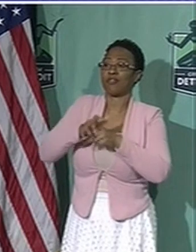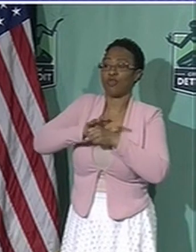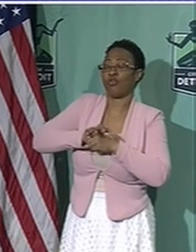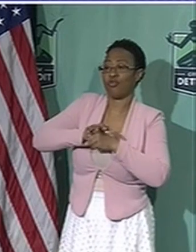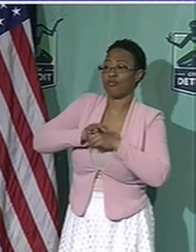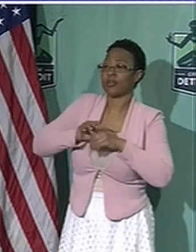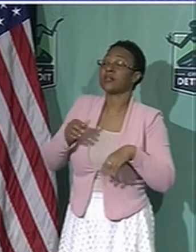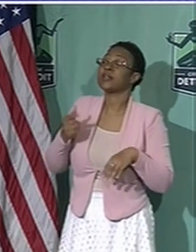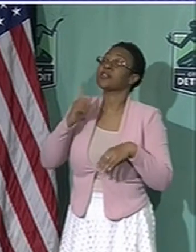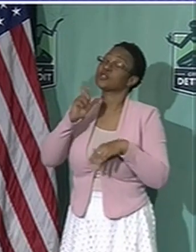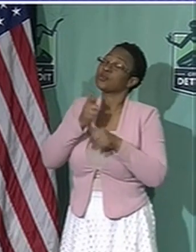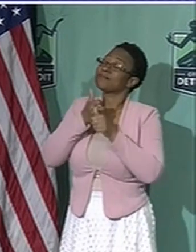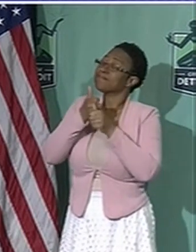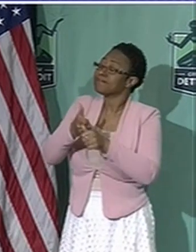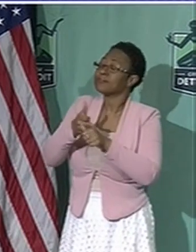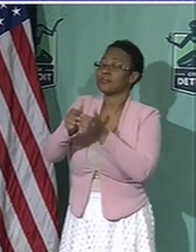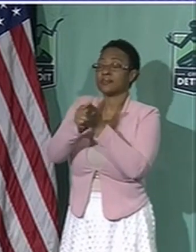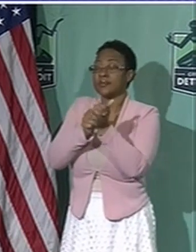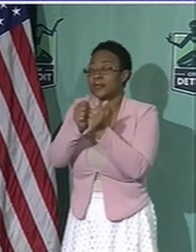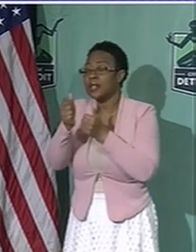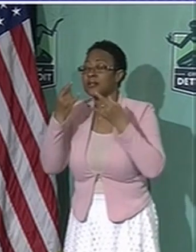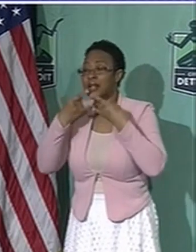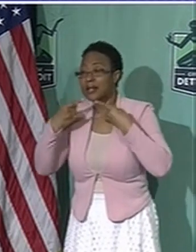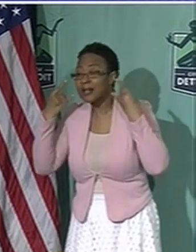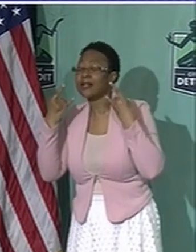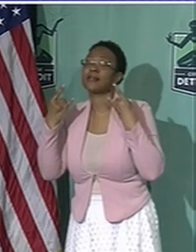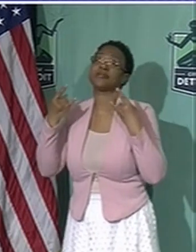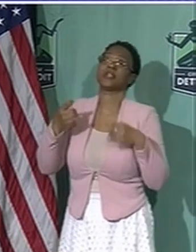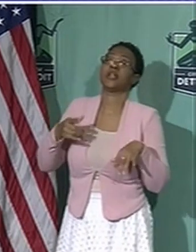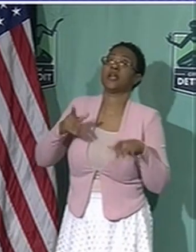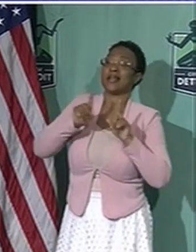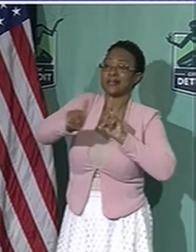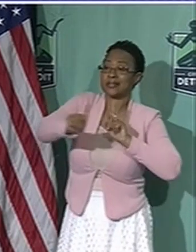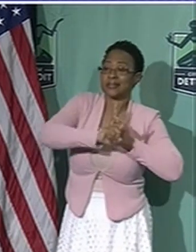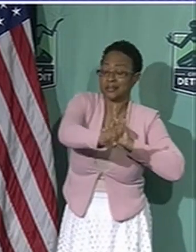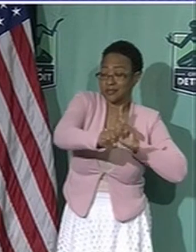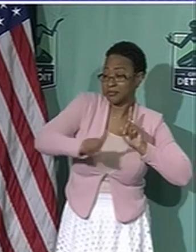the course to save lives. As of today, the mayor mentioned there are